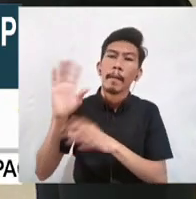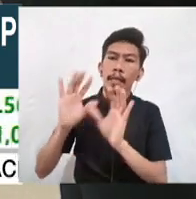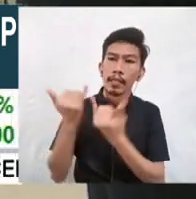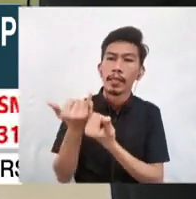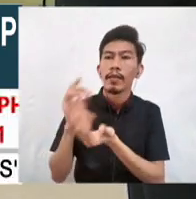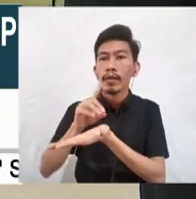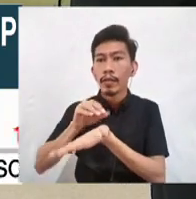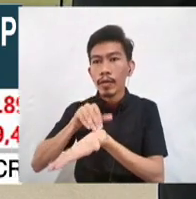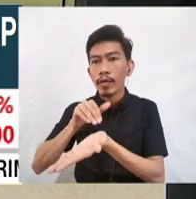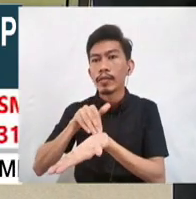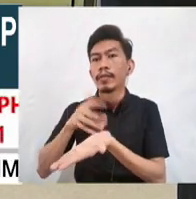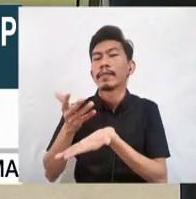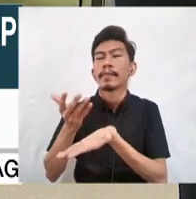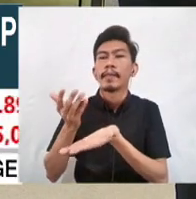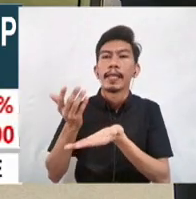And then